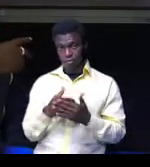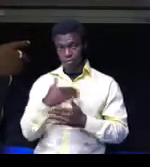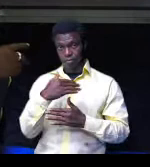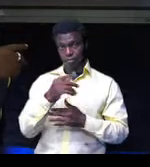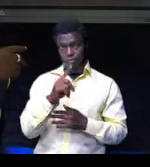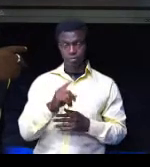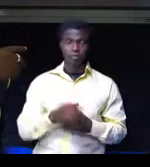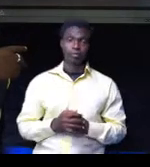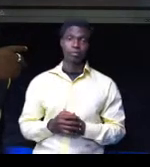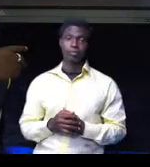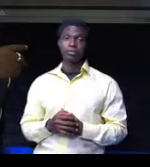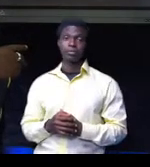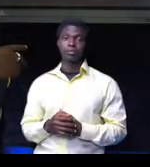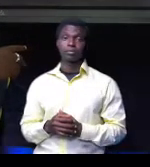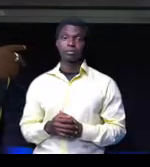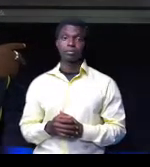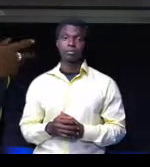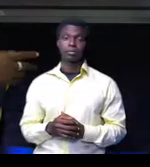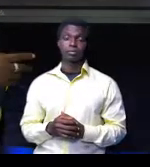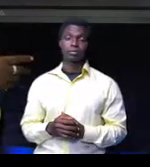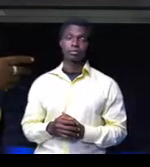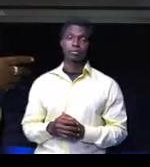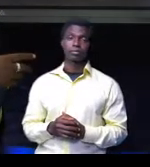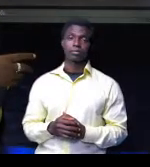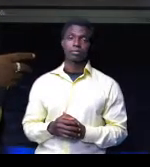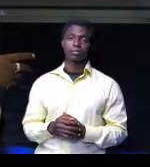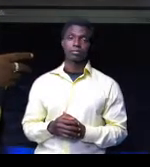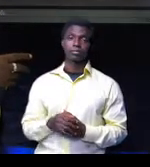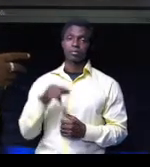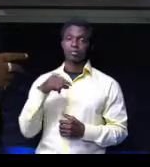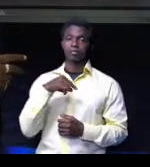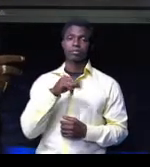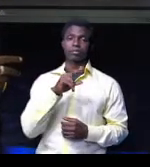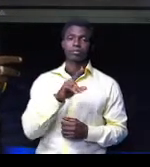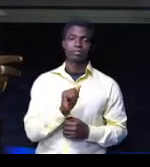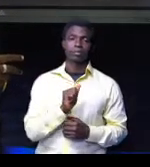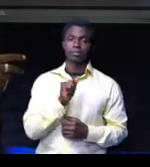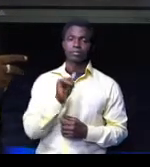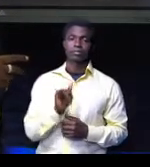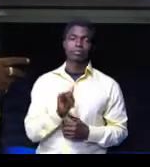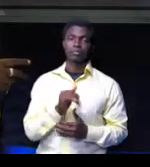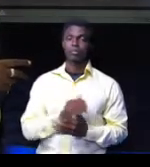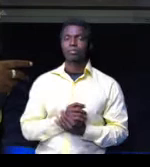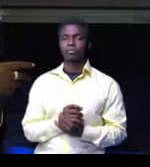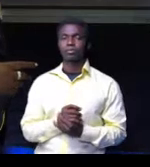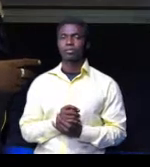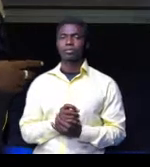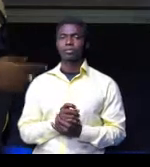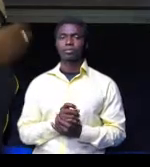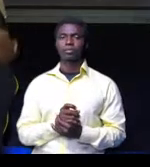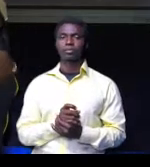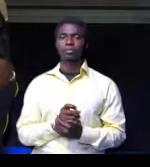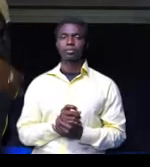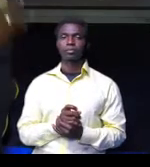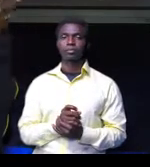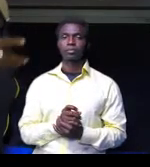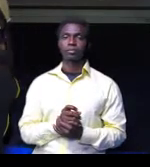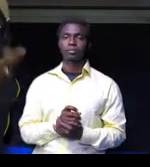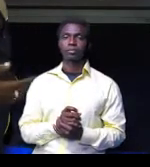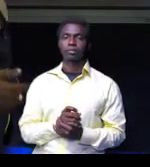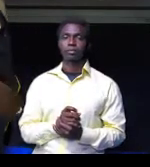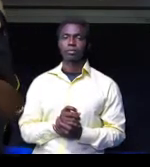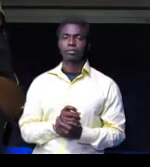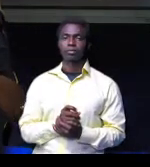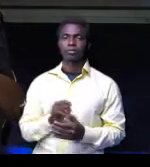The next one, it is spelled as Q-U-A-Y, not Q-U-Y, but it is pronounced